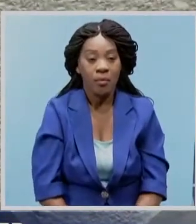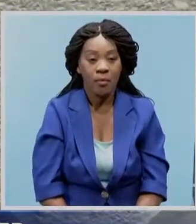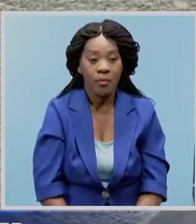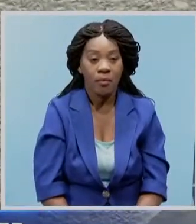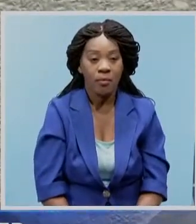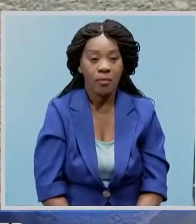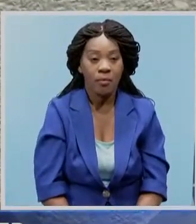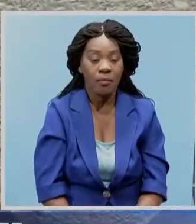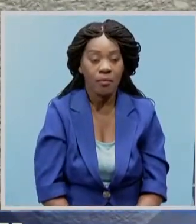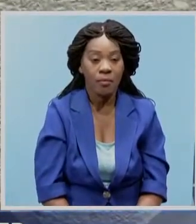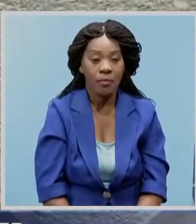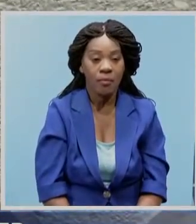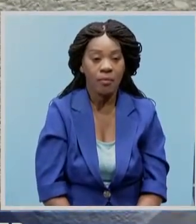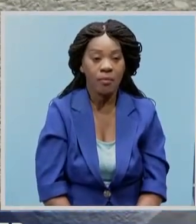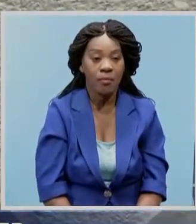political